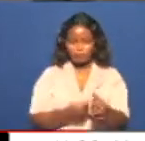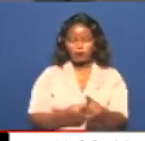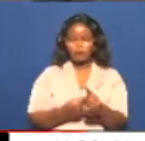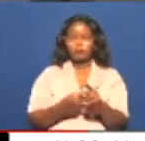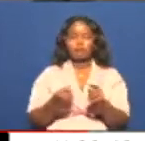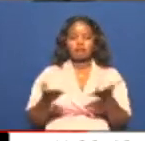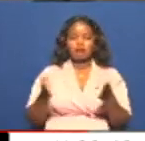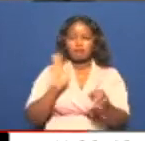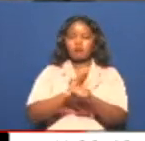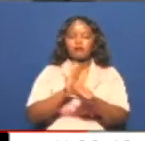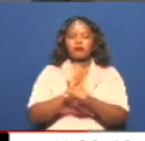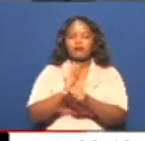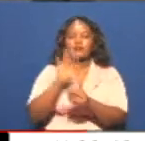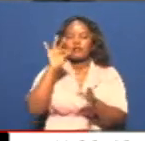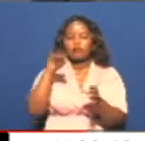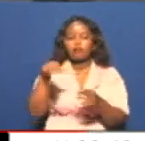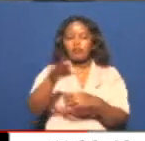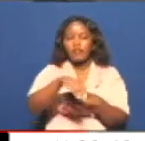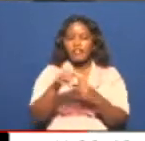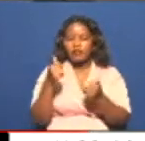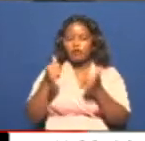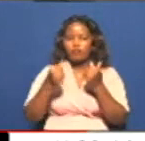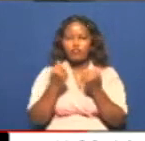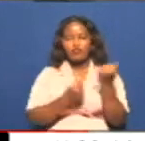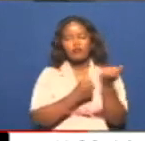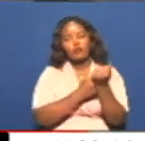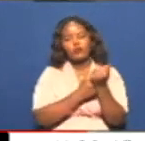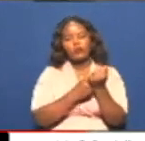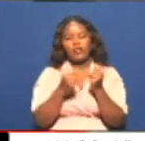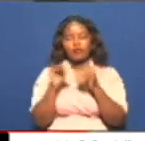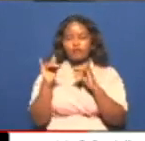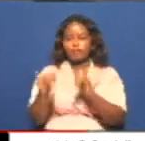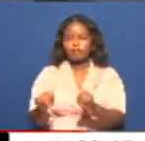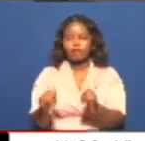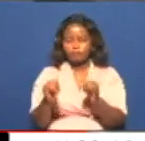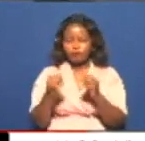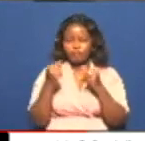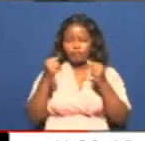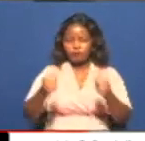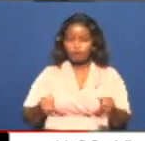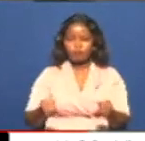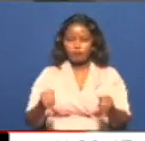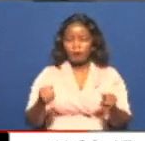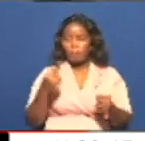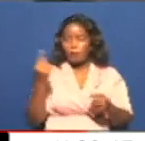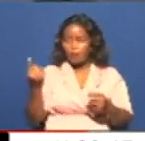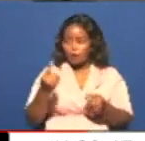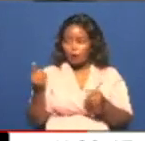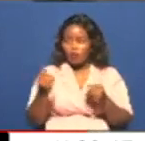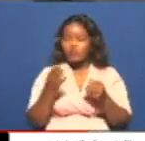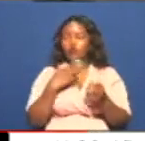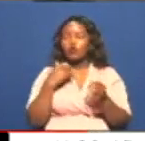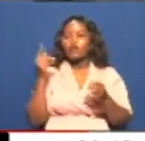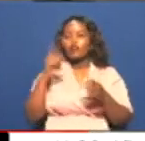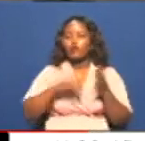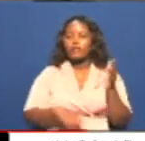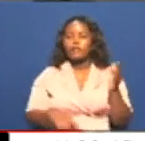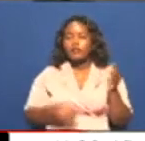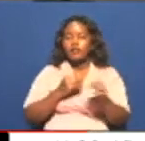bloc was already intact, mm-hmm. and so they only needed to ensure that they